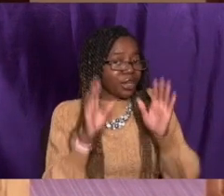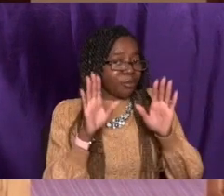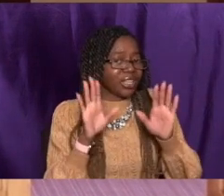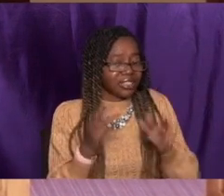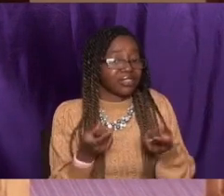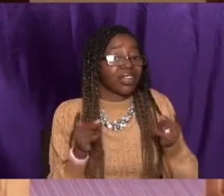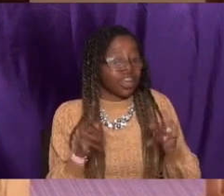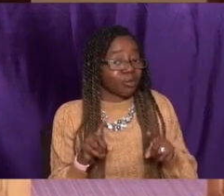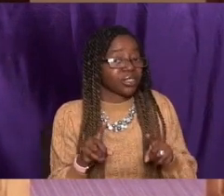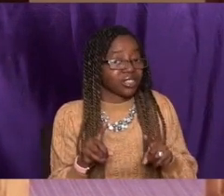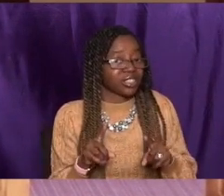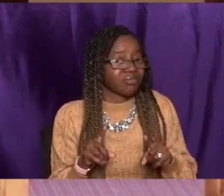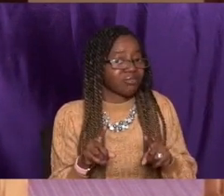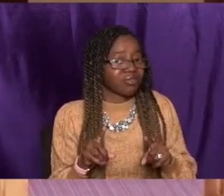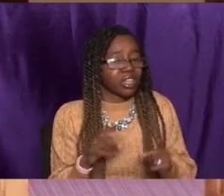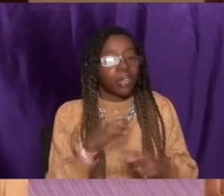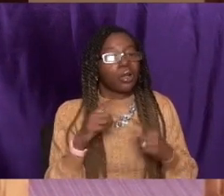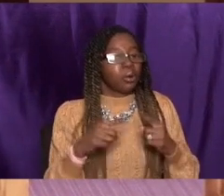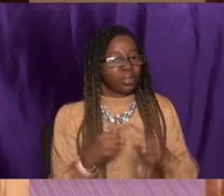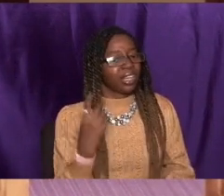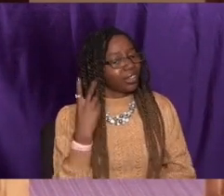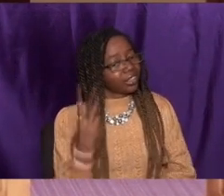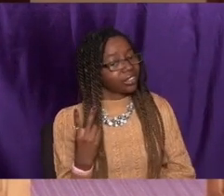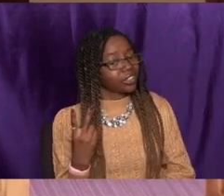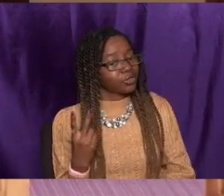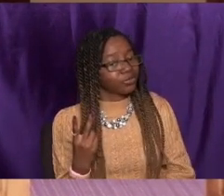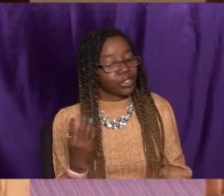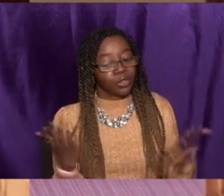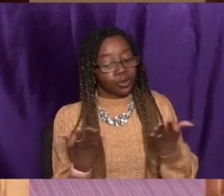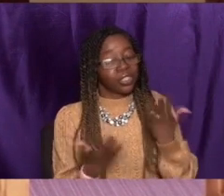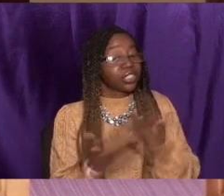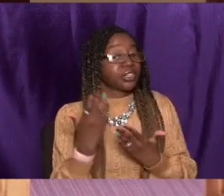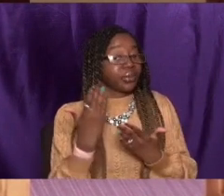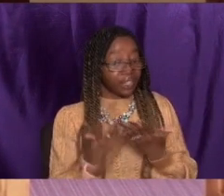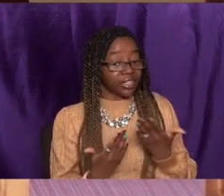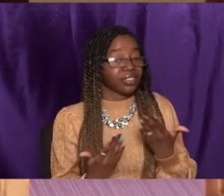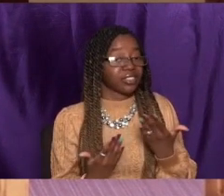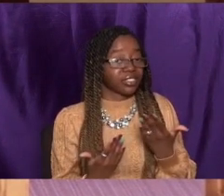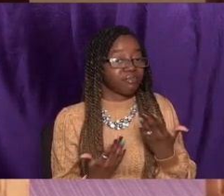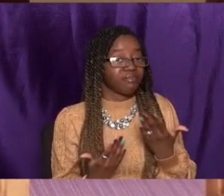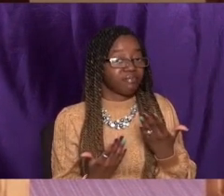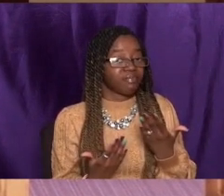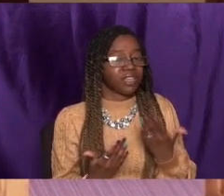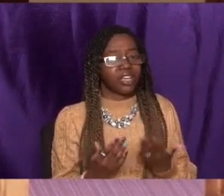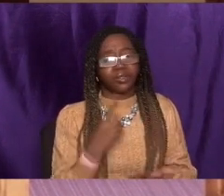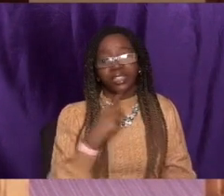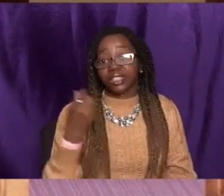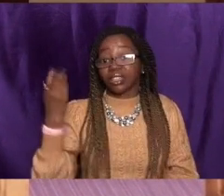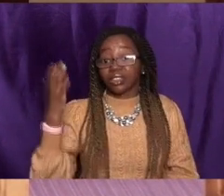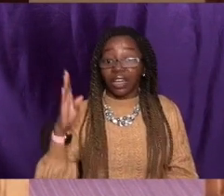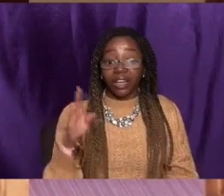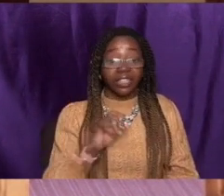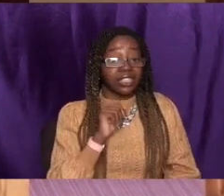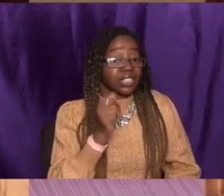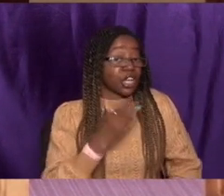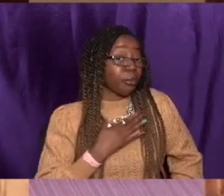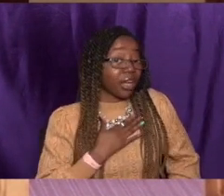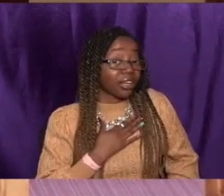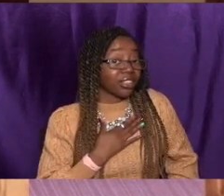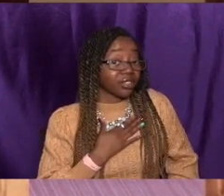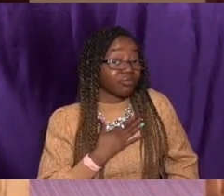happens when I look what's in our hands and we say, God, it's not